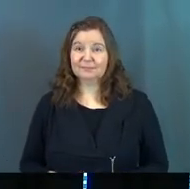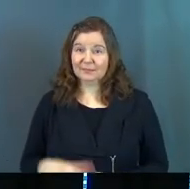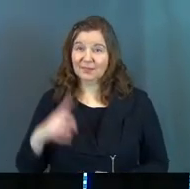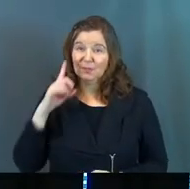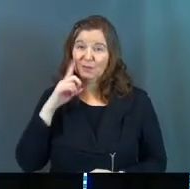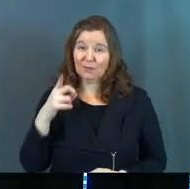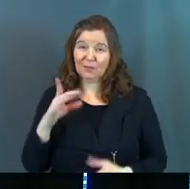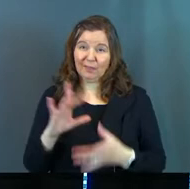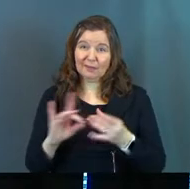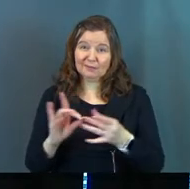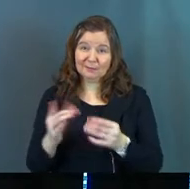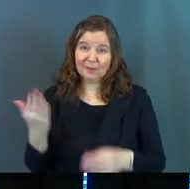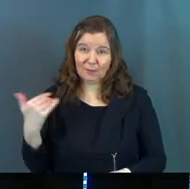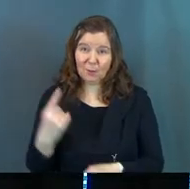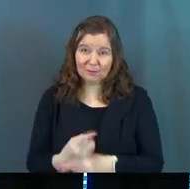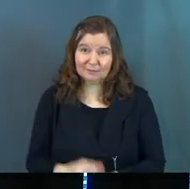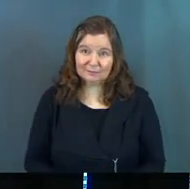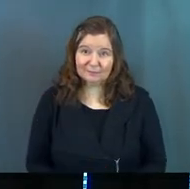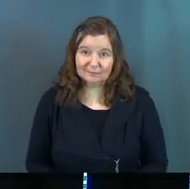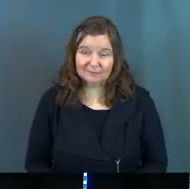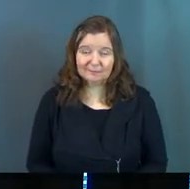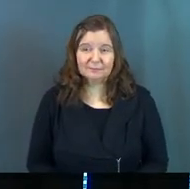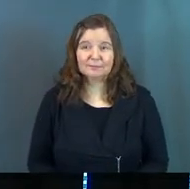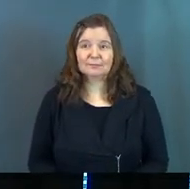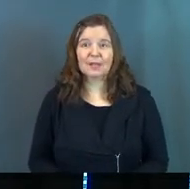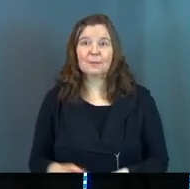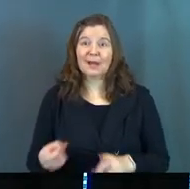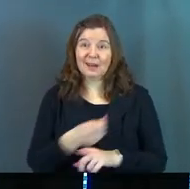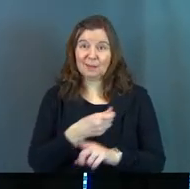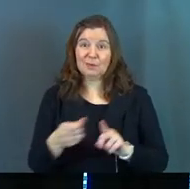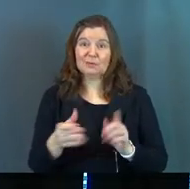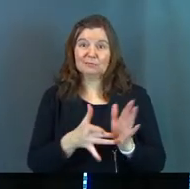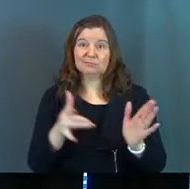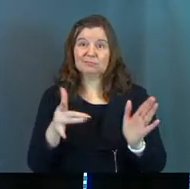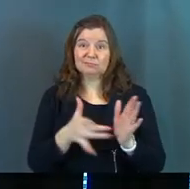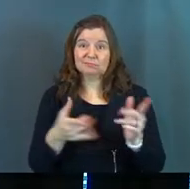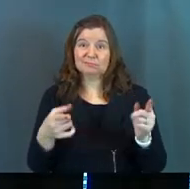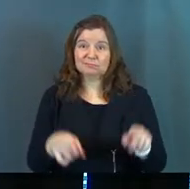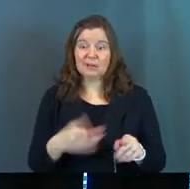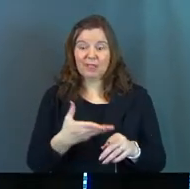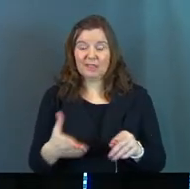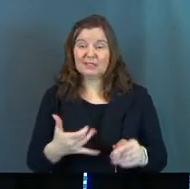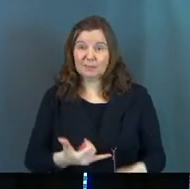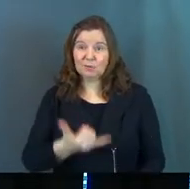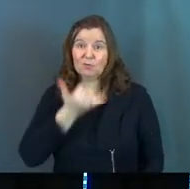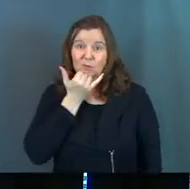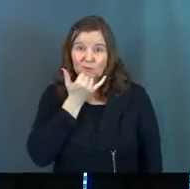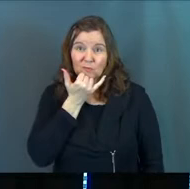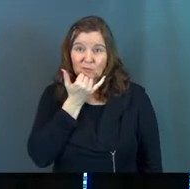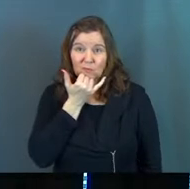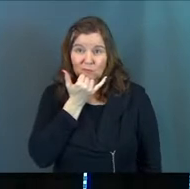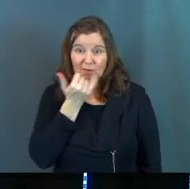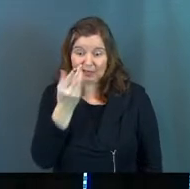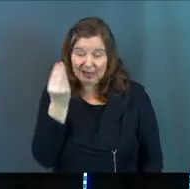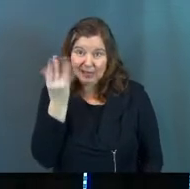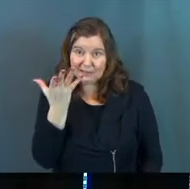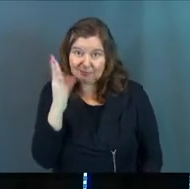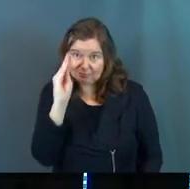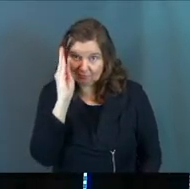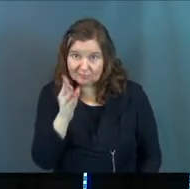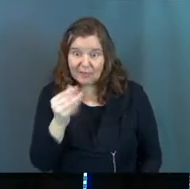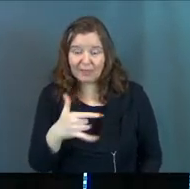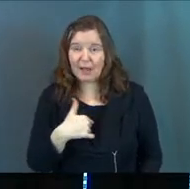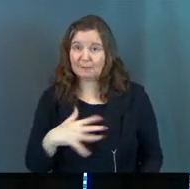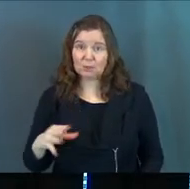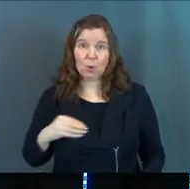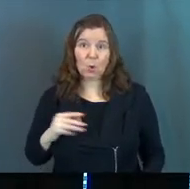You've heard this pitch. And abuses have been done and things have been wrong. Can I just say that? I'm